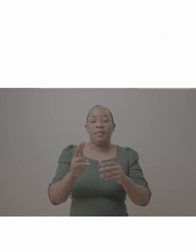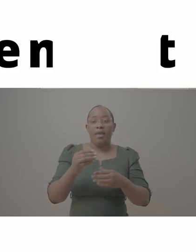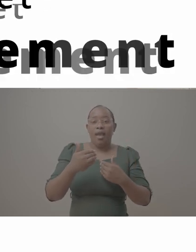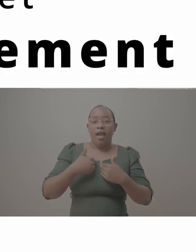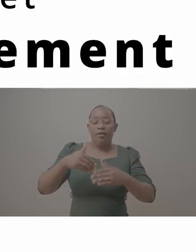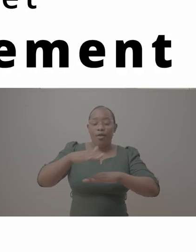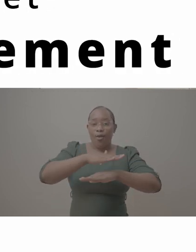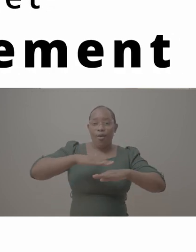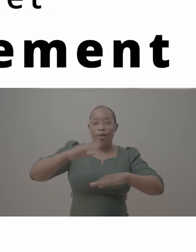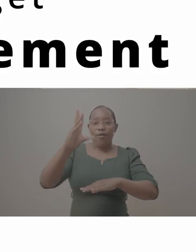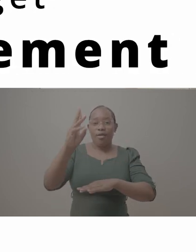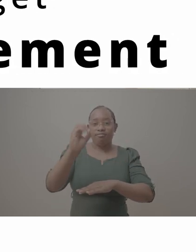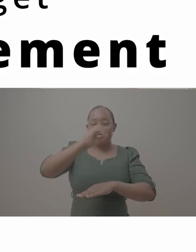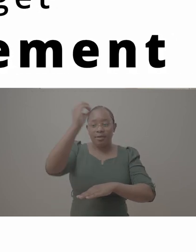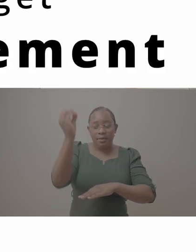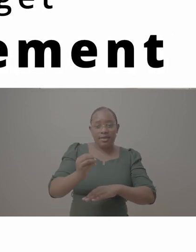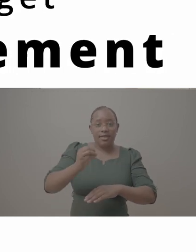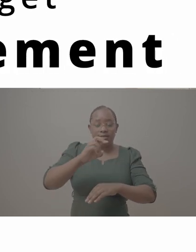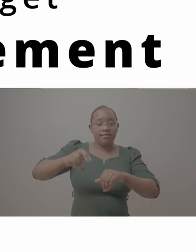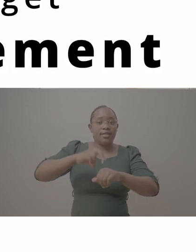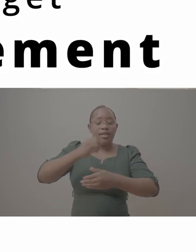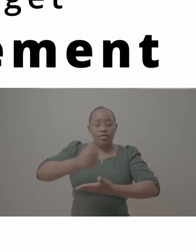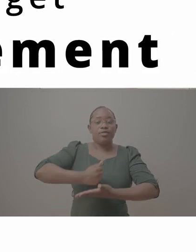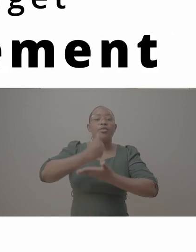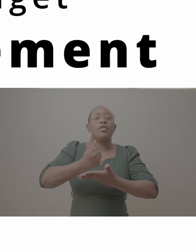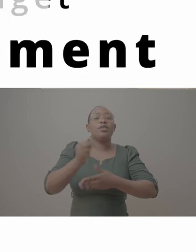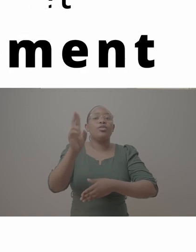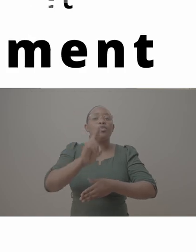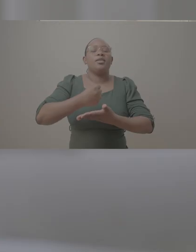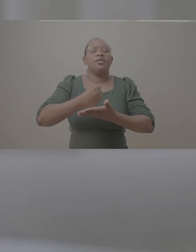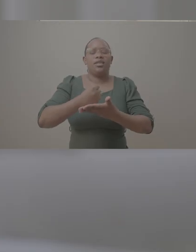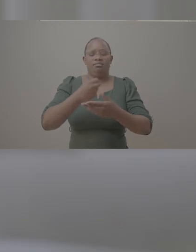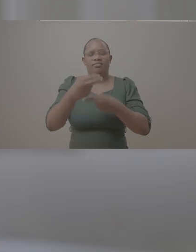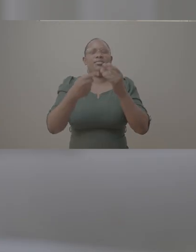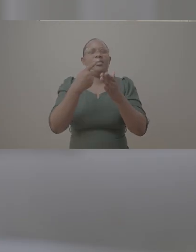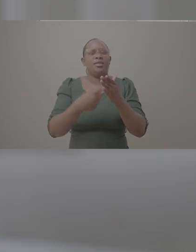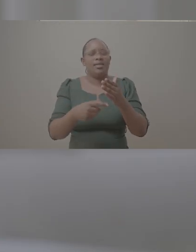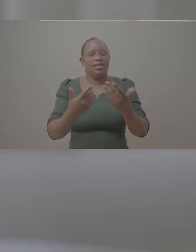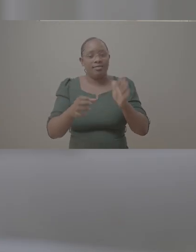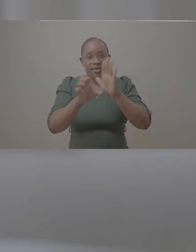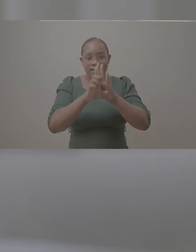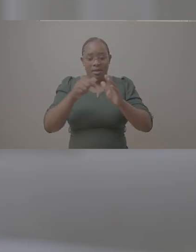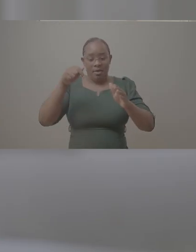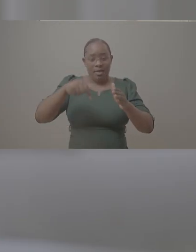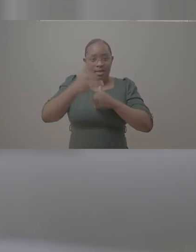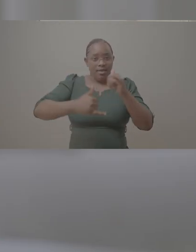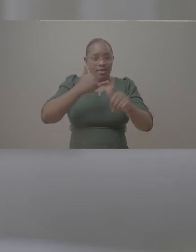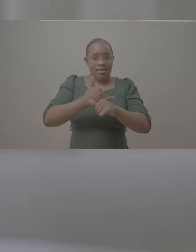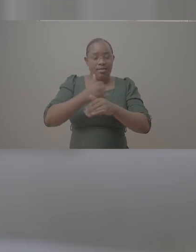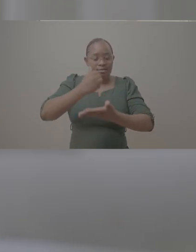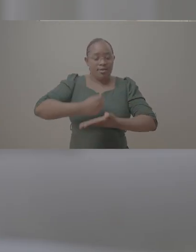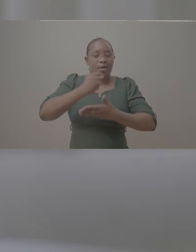over 60% of the total national budget. What does that mean? For example, in this